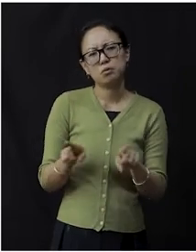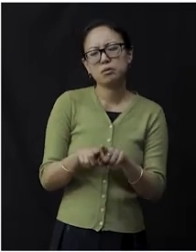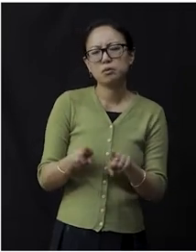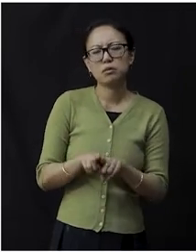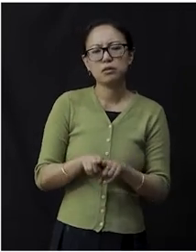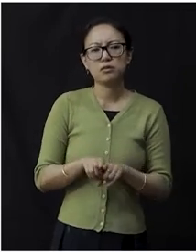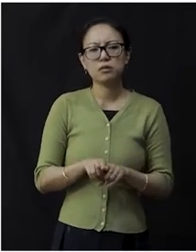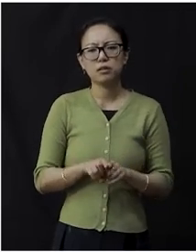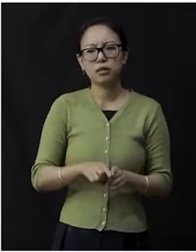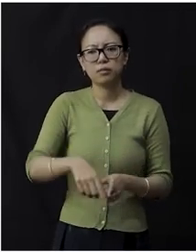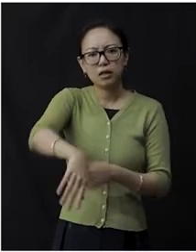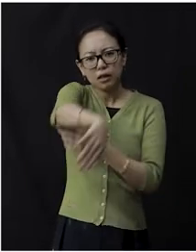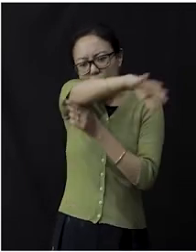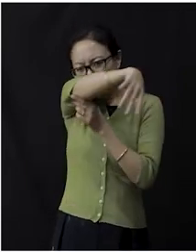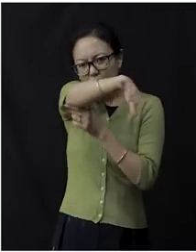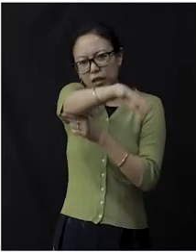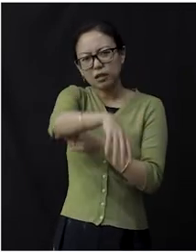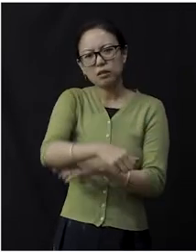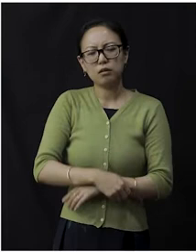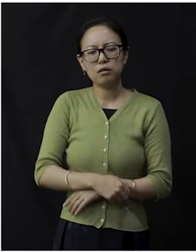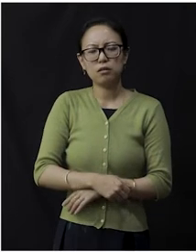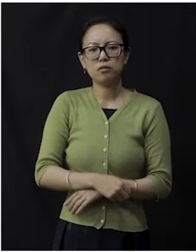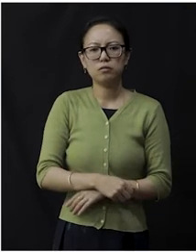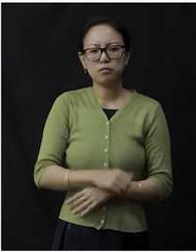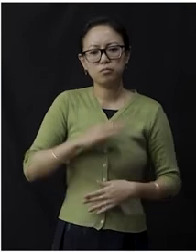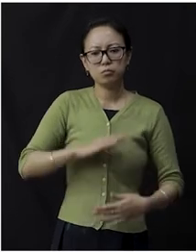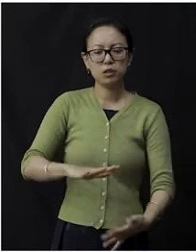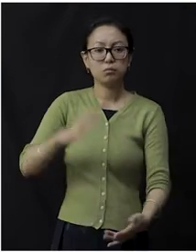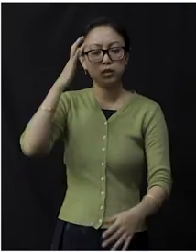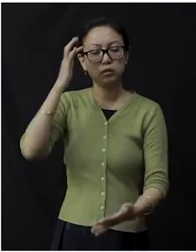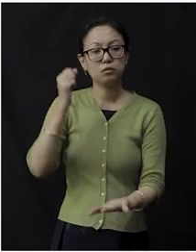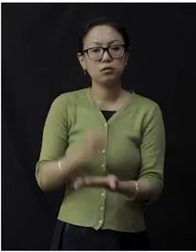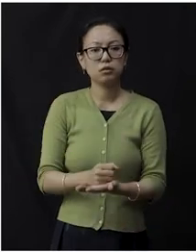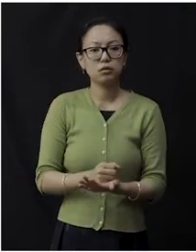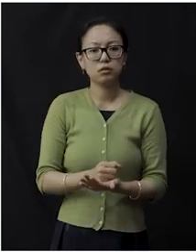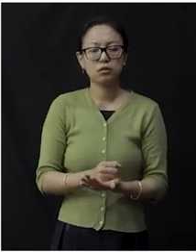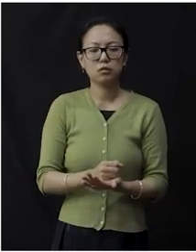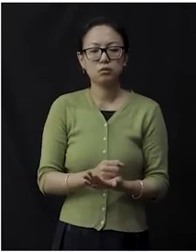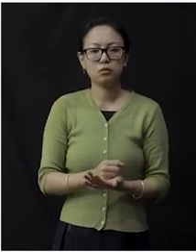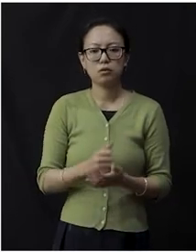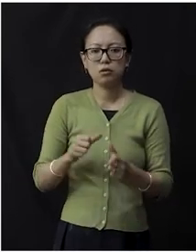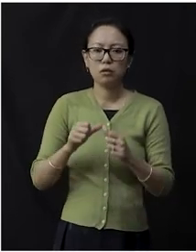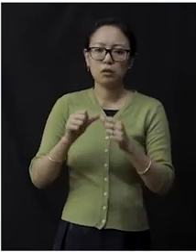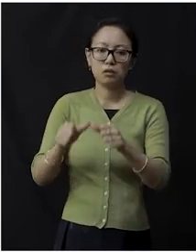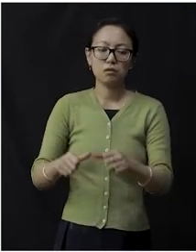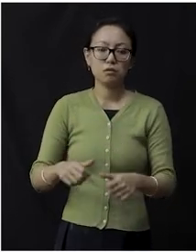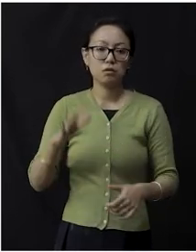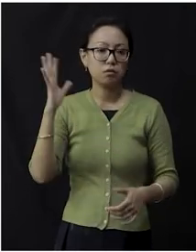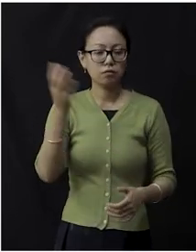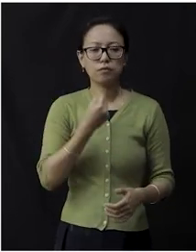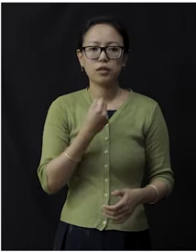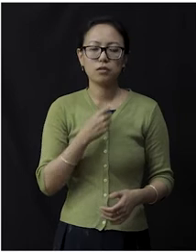just not responding. The friends do not know, so nobody is responding. He doesn't get an answer. And he